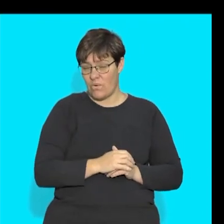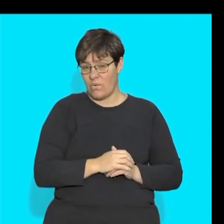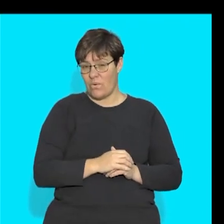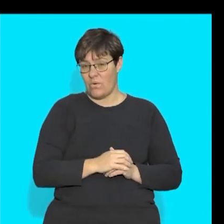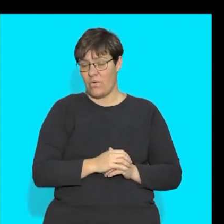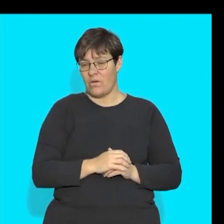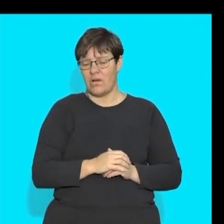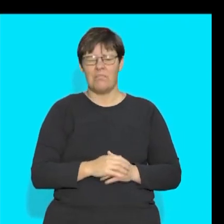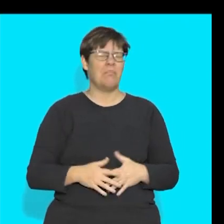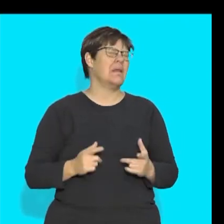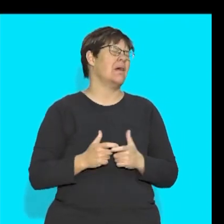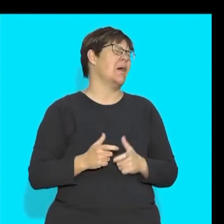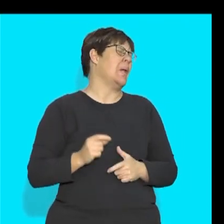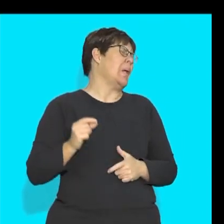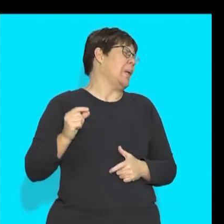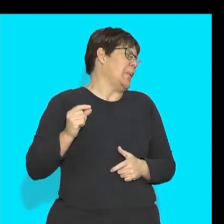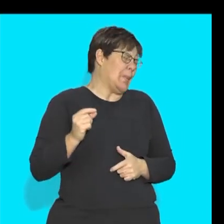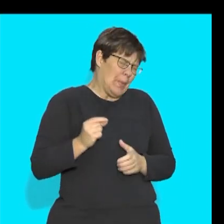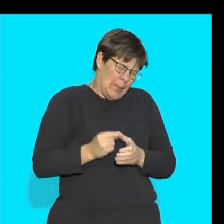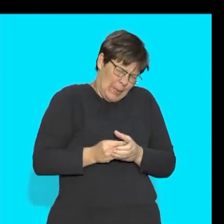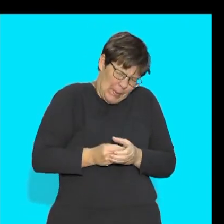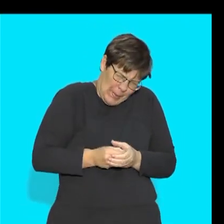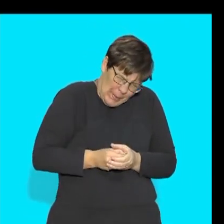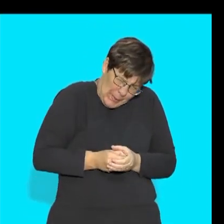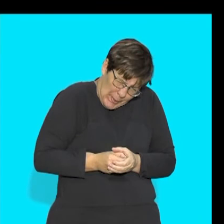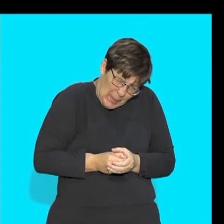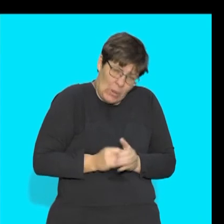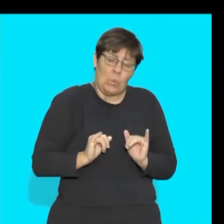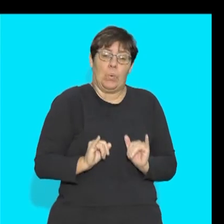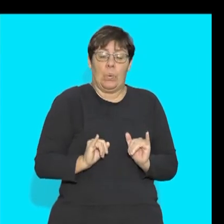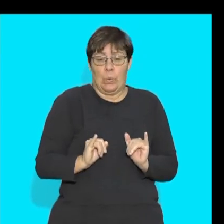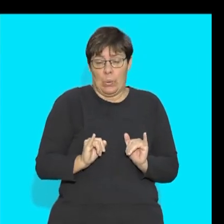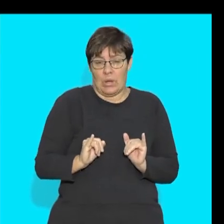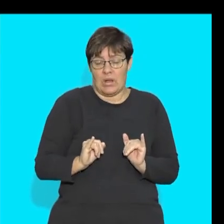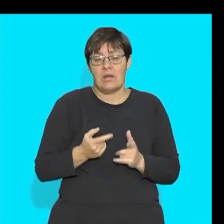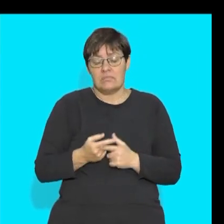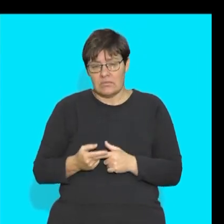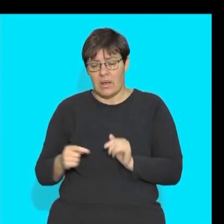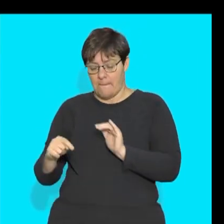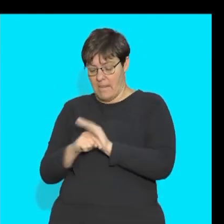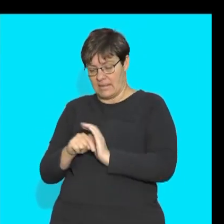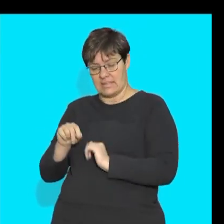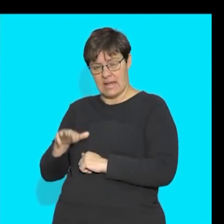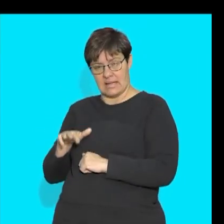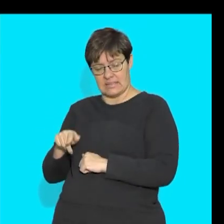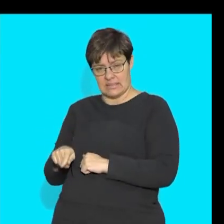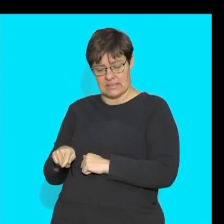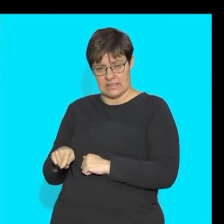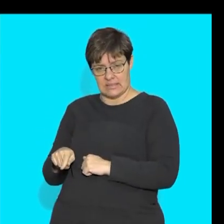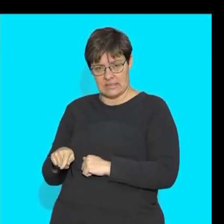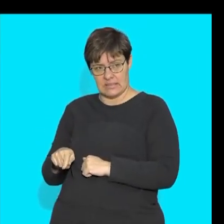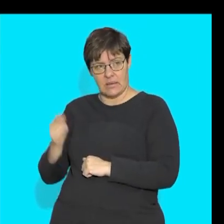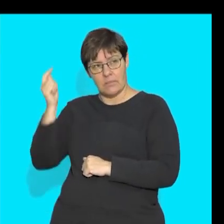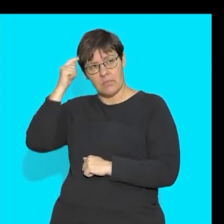34. It is ridiculously tiny. So when this value comes out to be minus